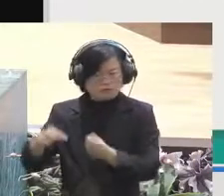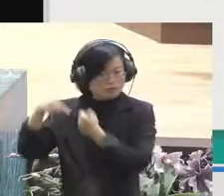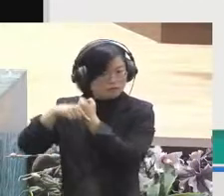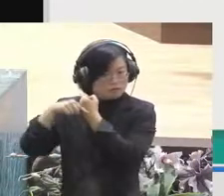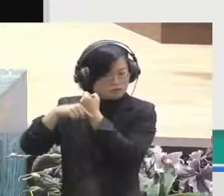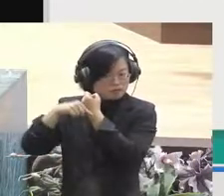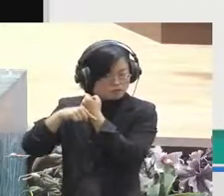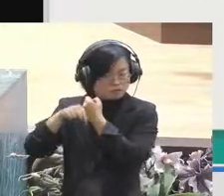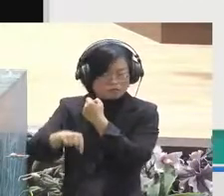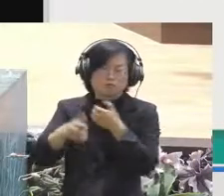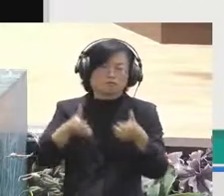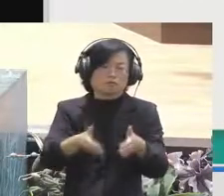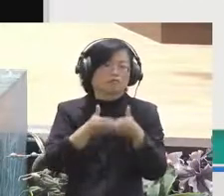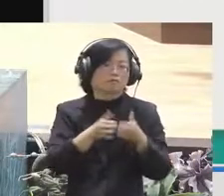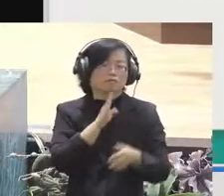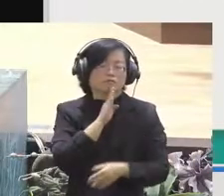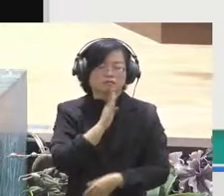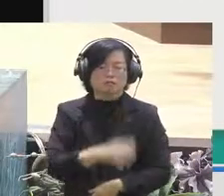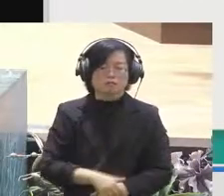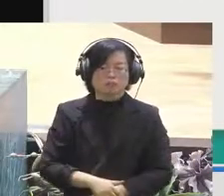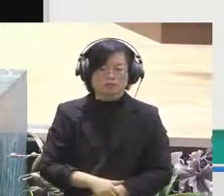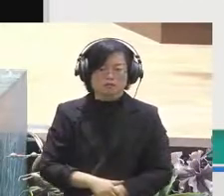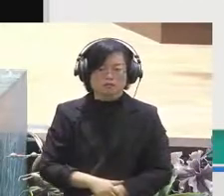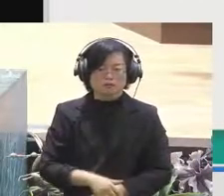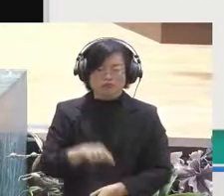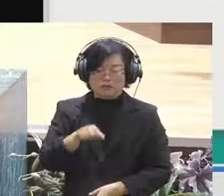data government portal,